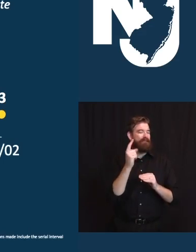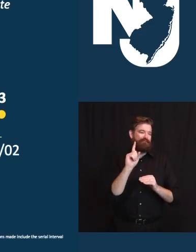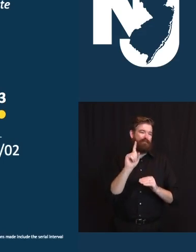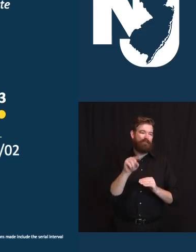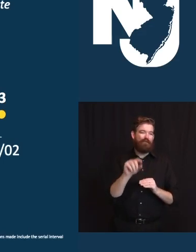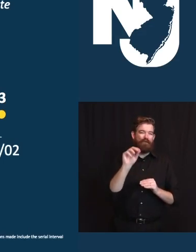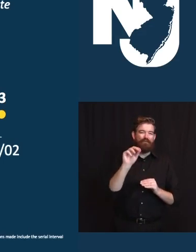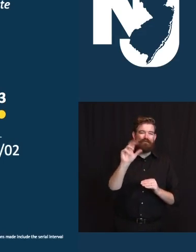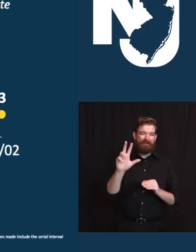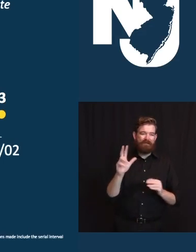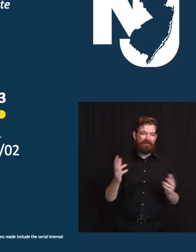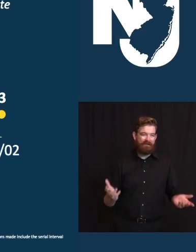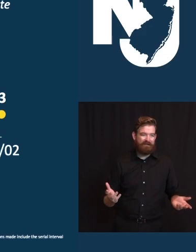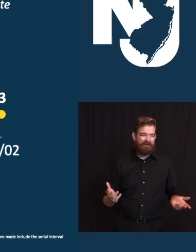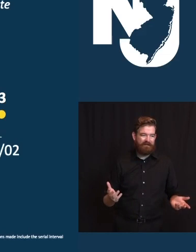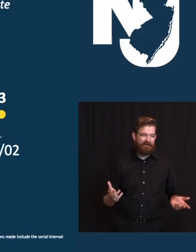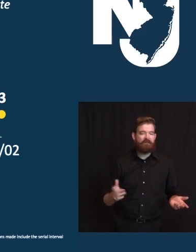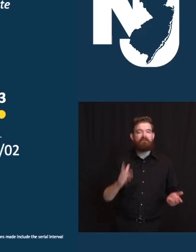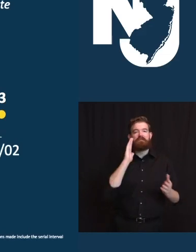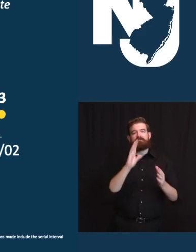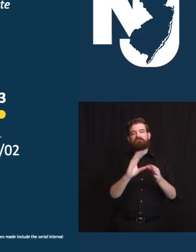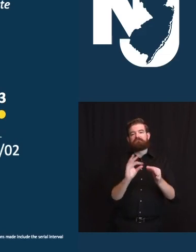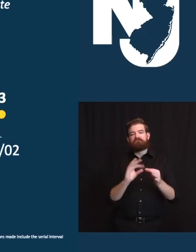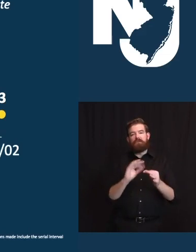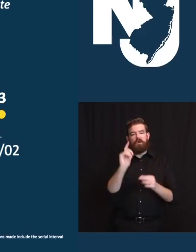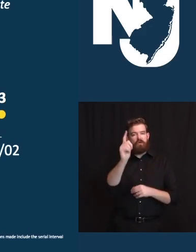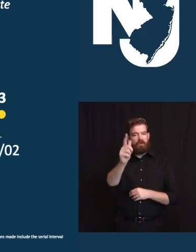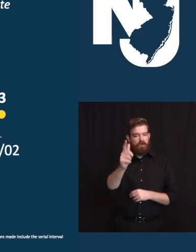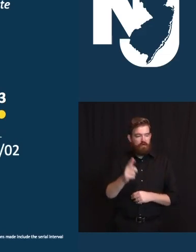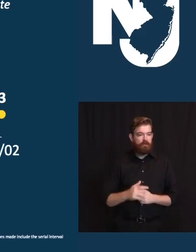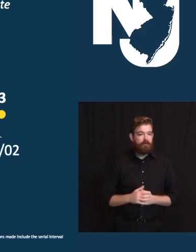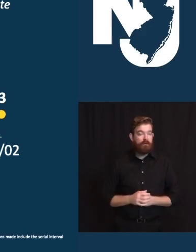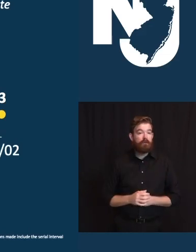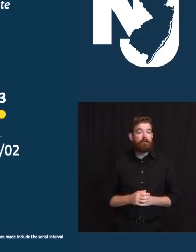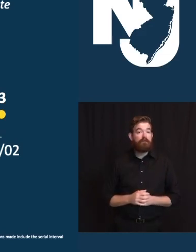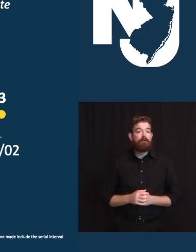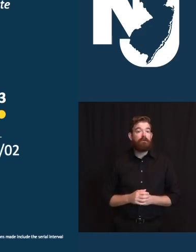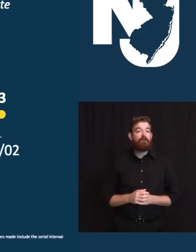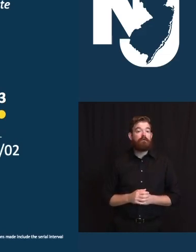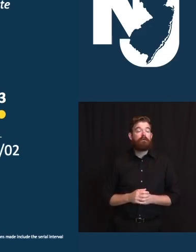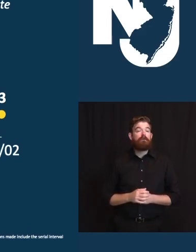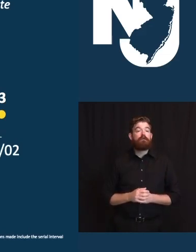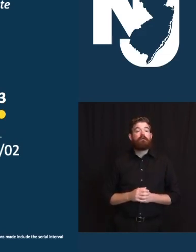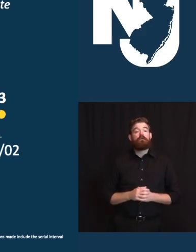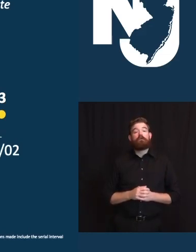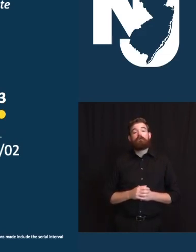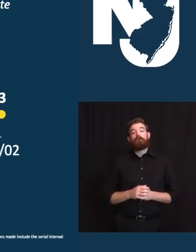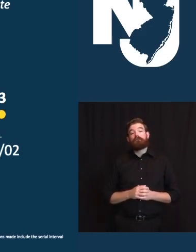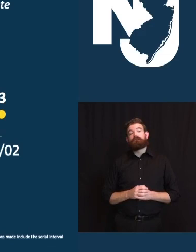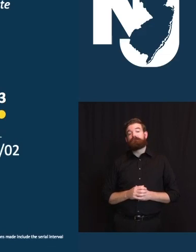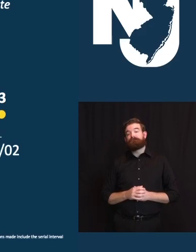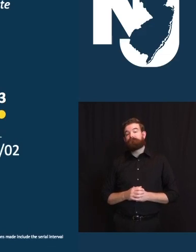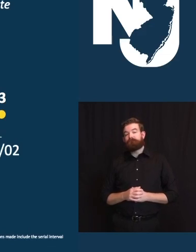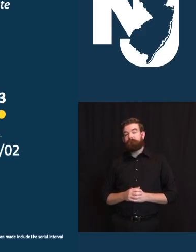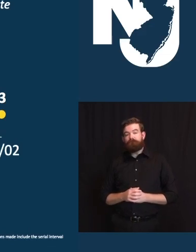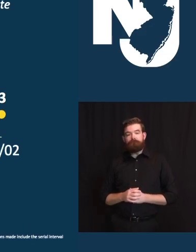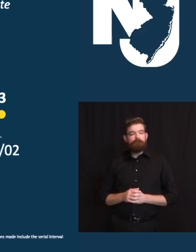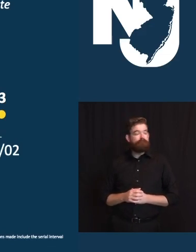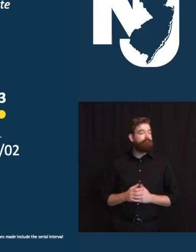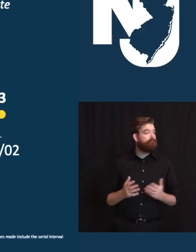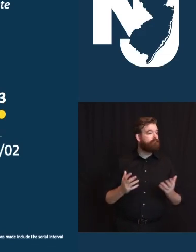any one event or one part of the state that is of a particular concern, but this is sort of the way this virus goes. And